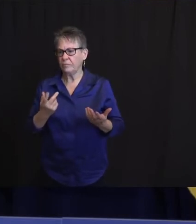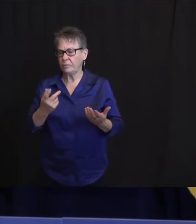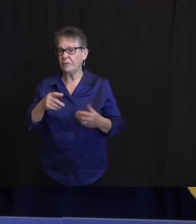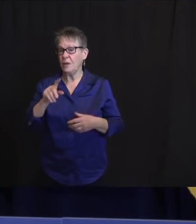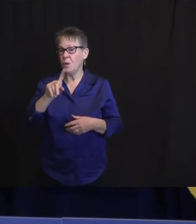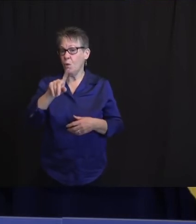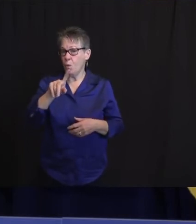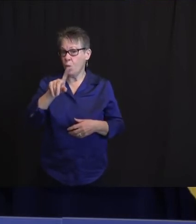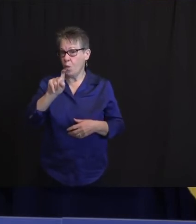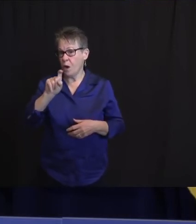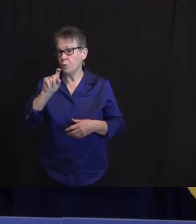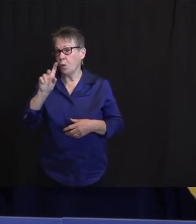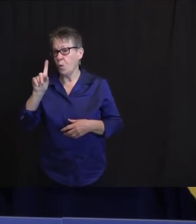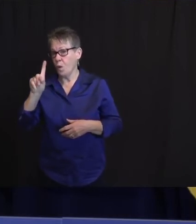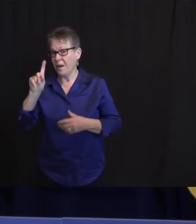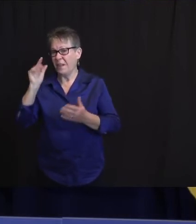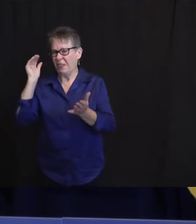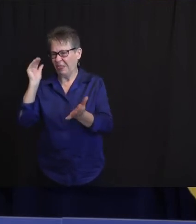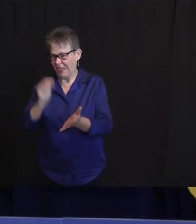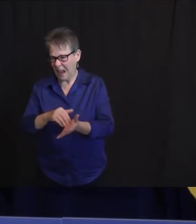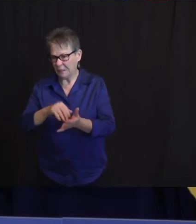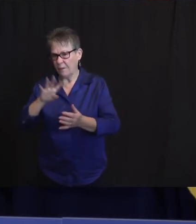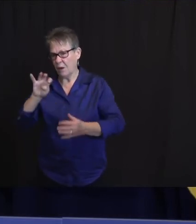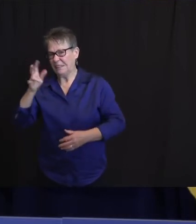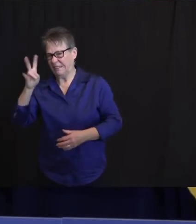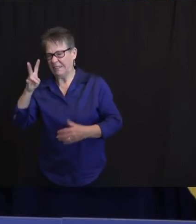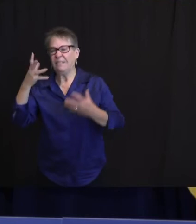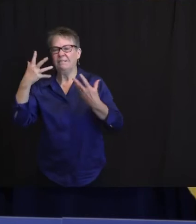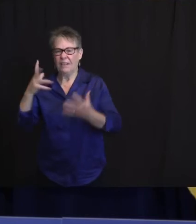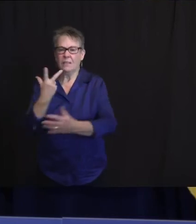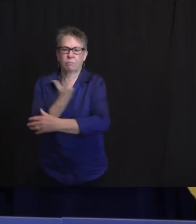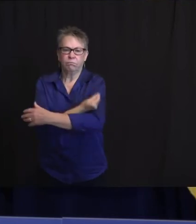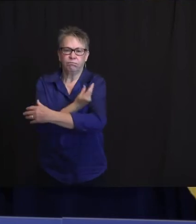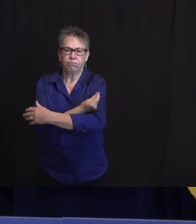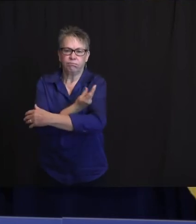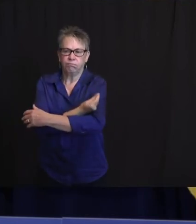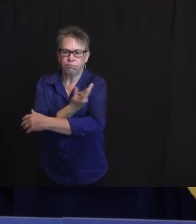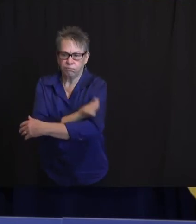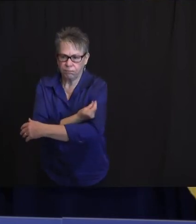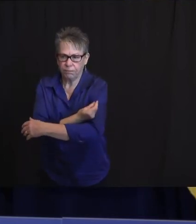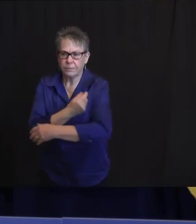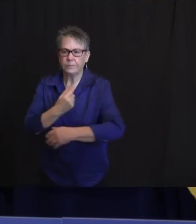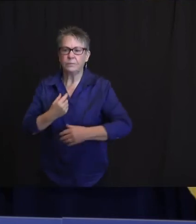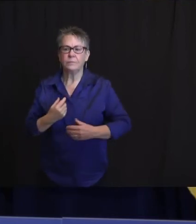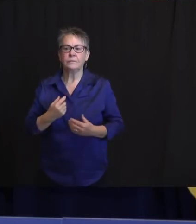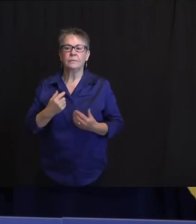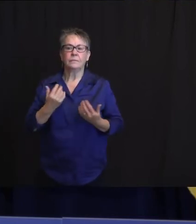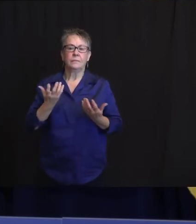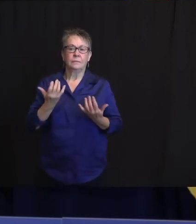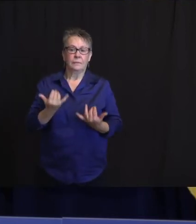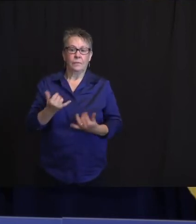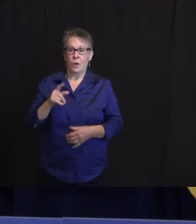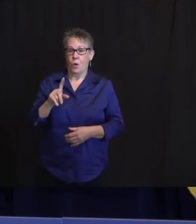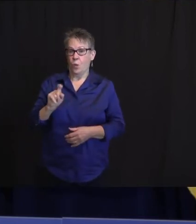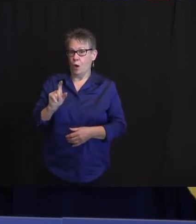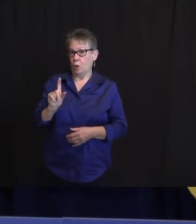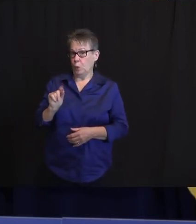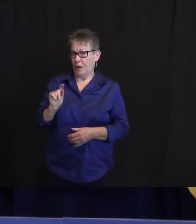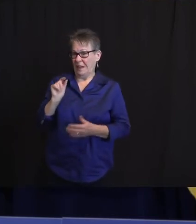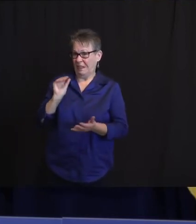101,417 doses have been administered in the state. 120,000 doses have been set aside for long-term care